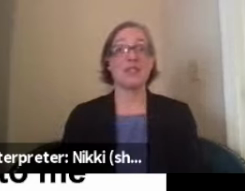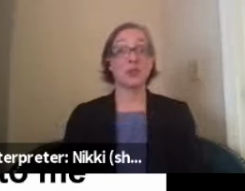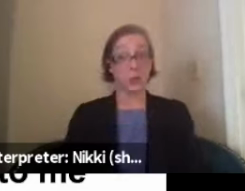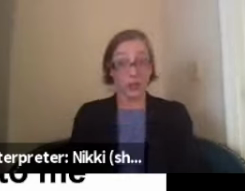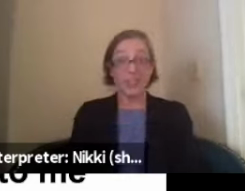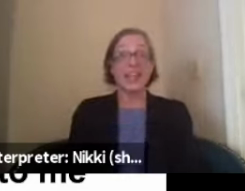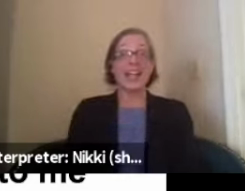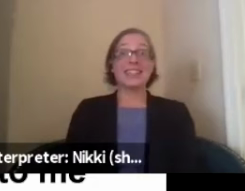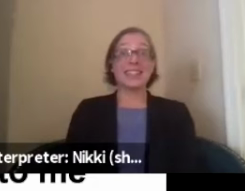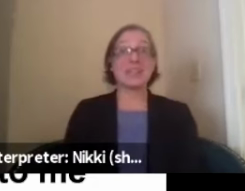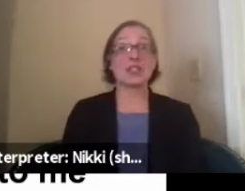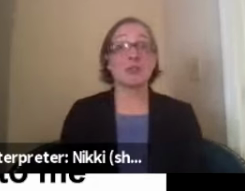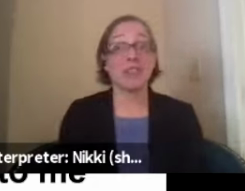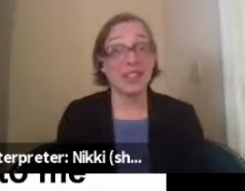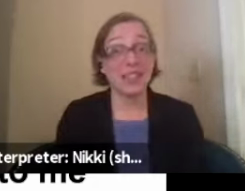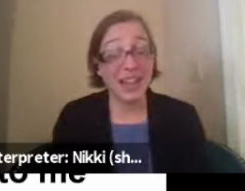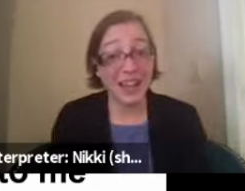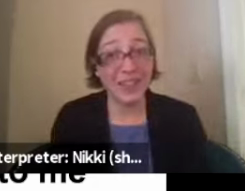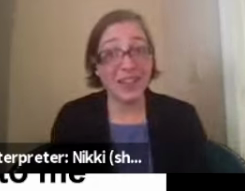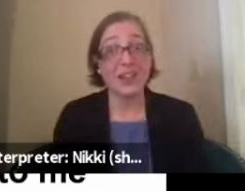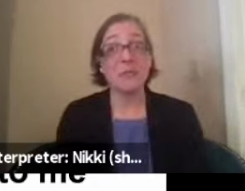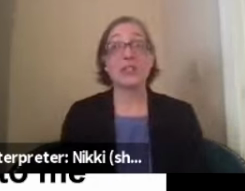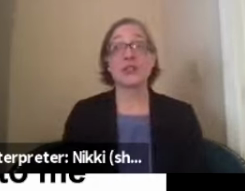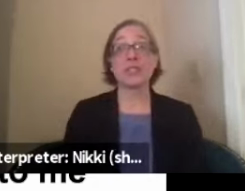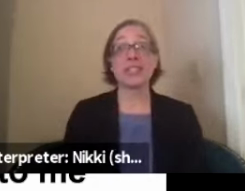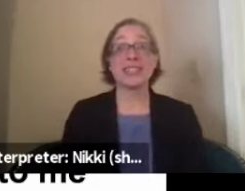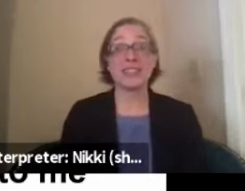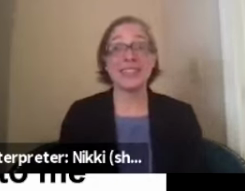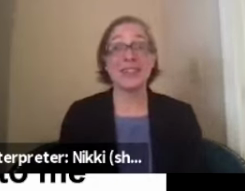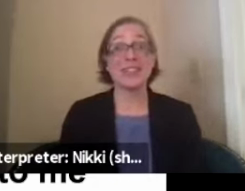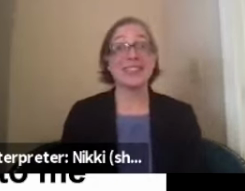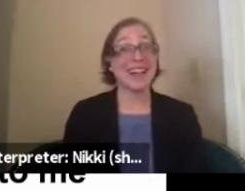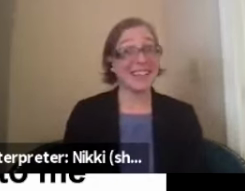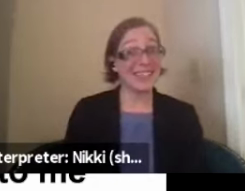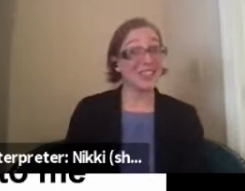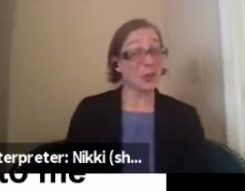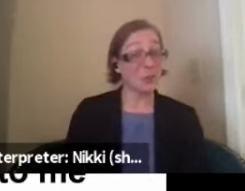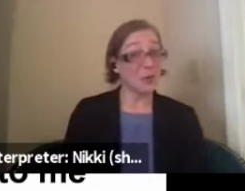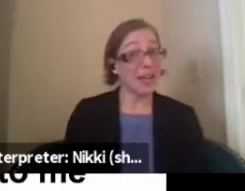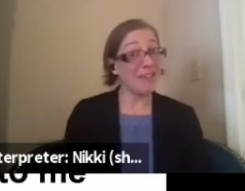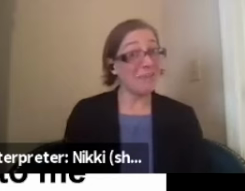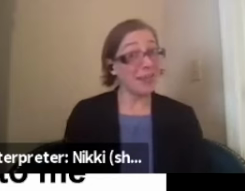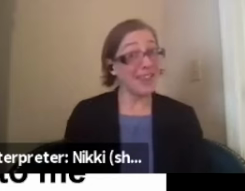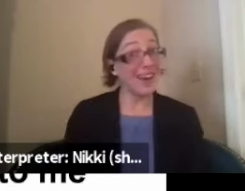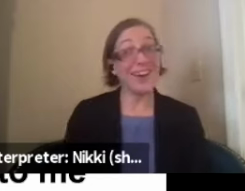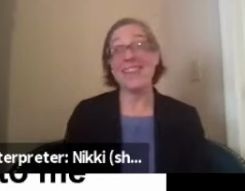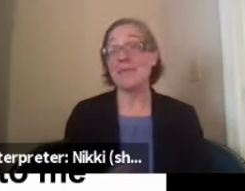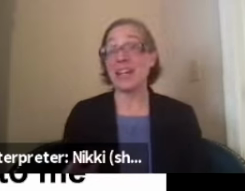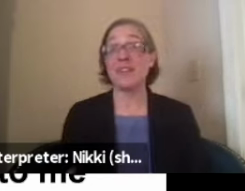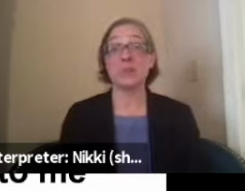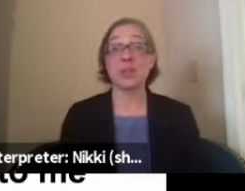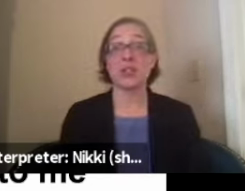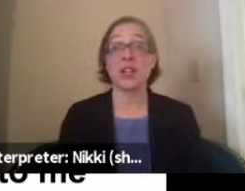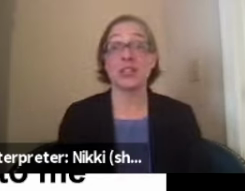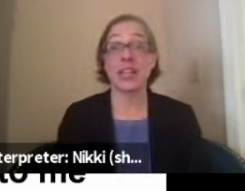very visual. It seems like she really got the picture really clearly. So it's likely an interpreter may have been there, and that